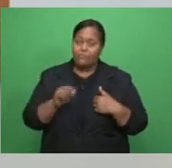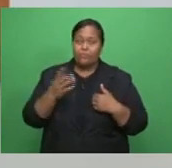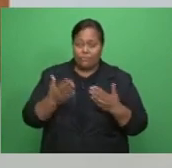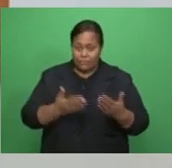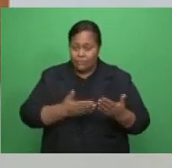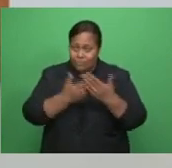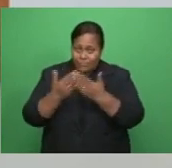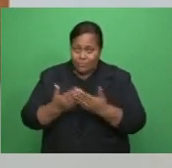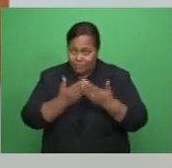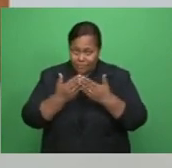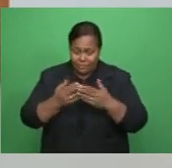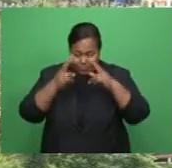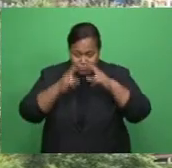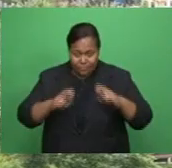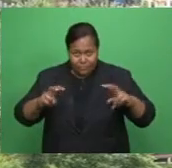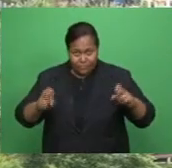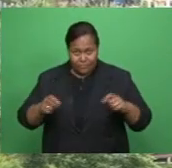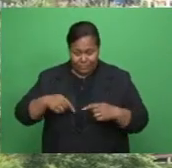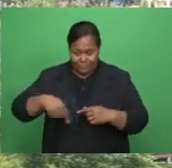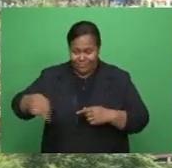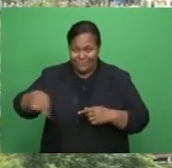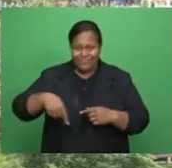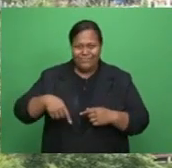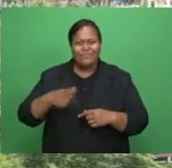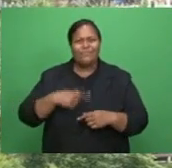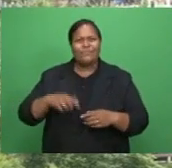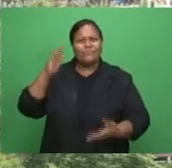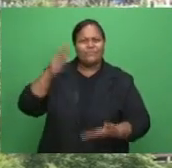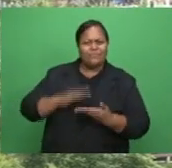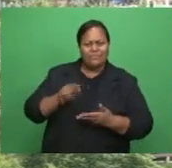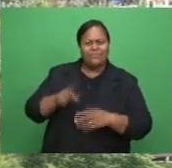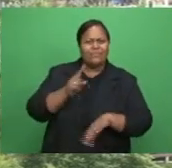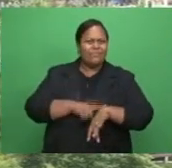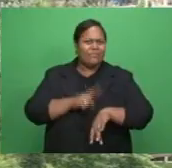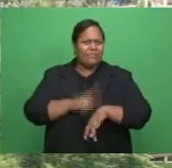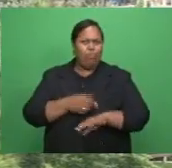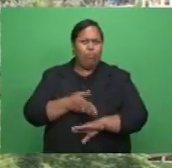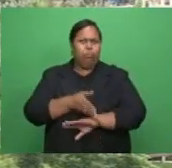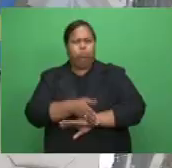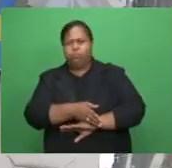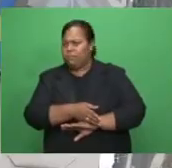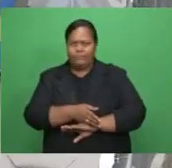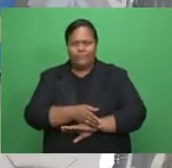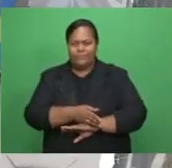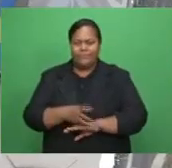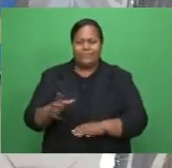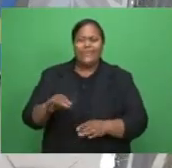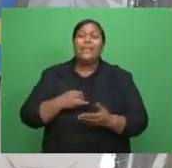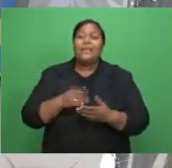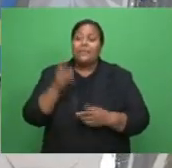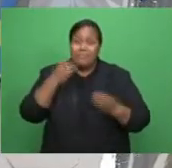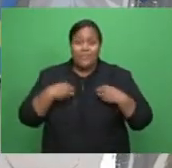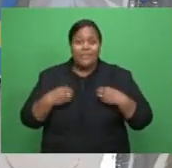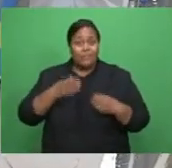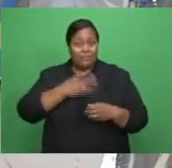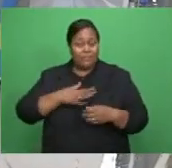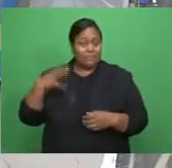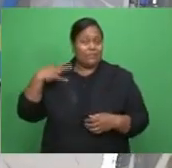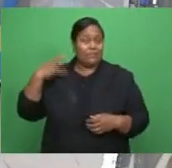to reduce the time taken for investors to put in the application, particularly for